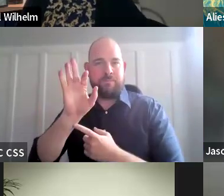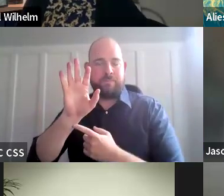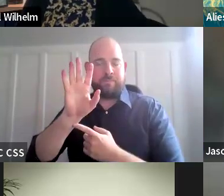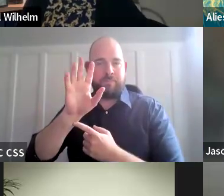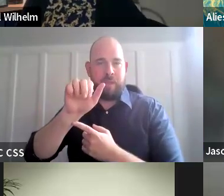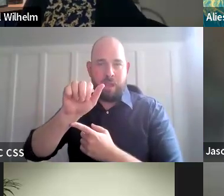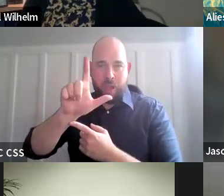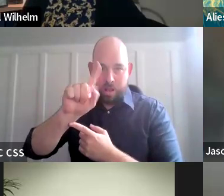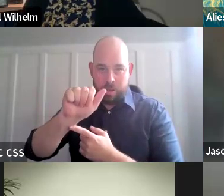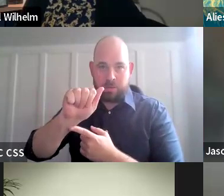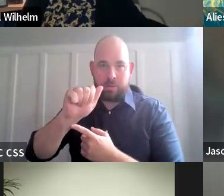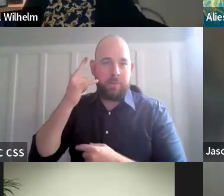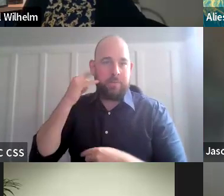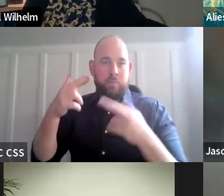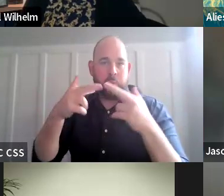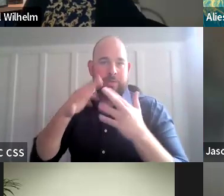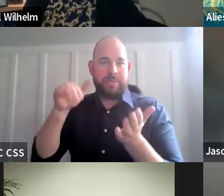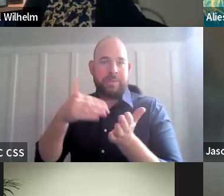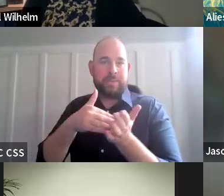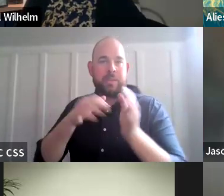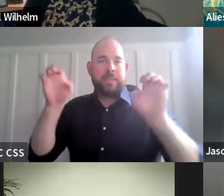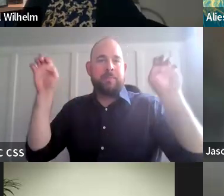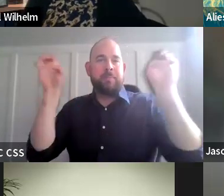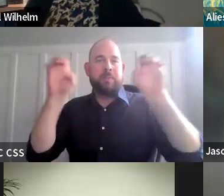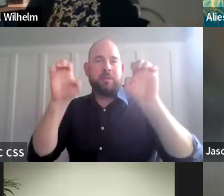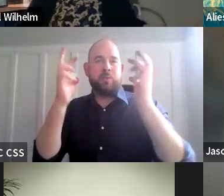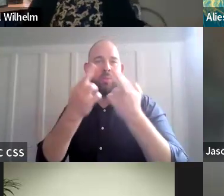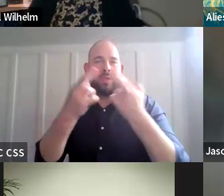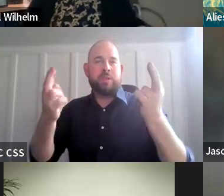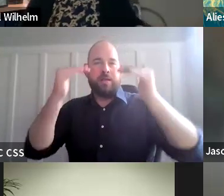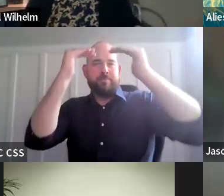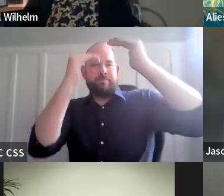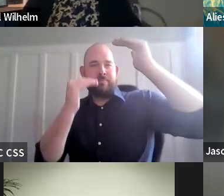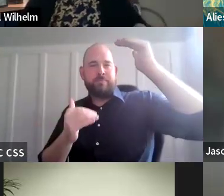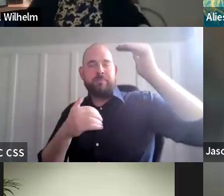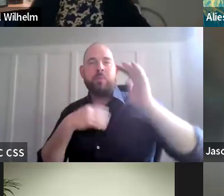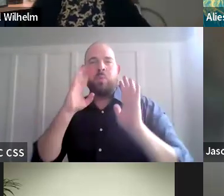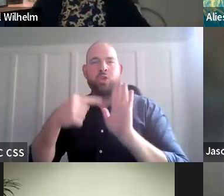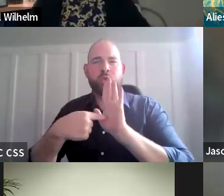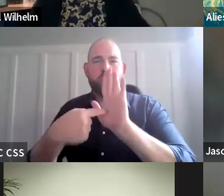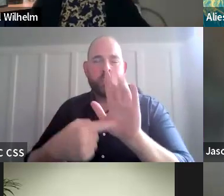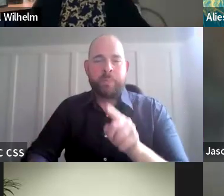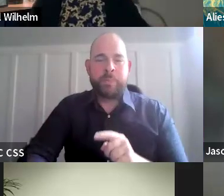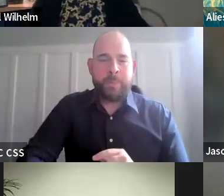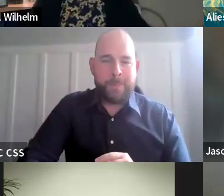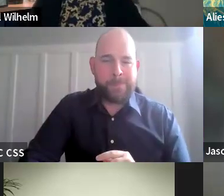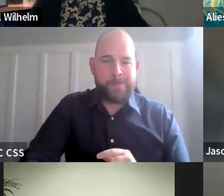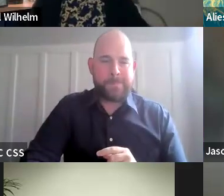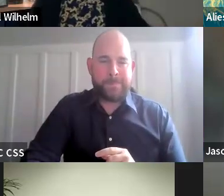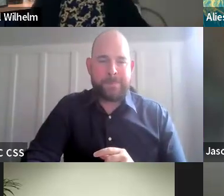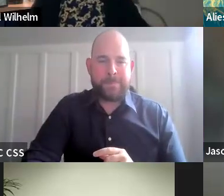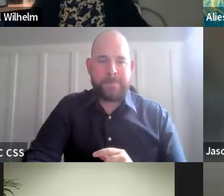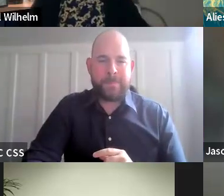formally printed communication cards. Those are posted on the Alta California Regional Center